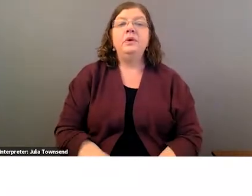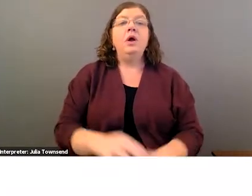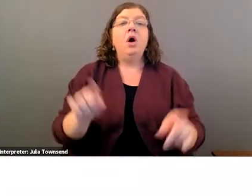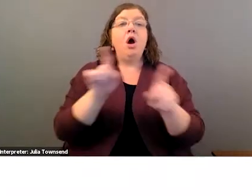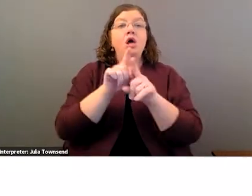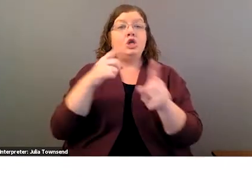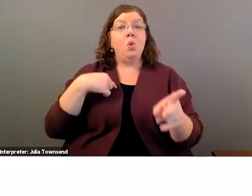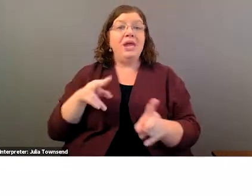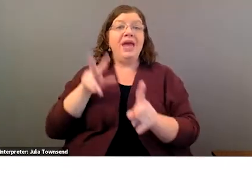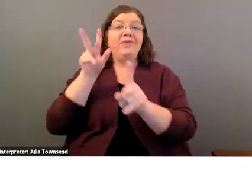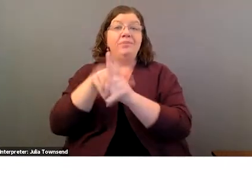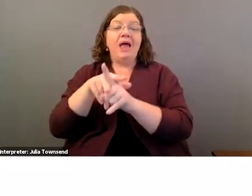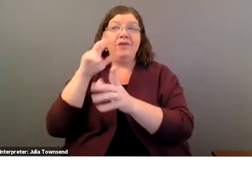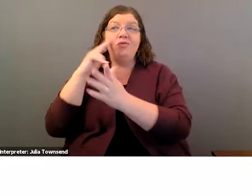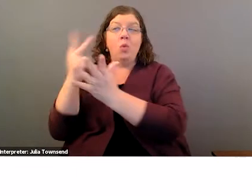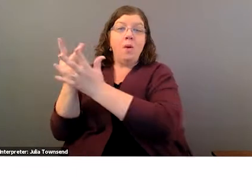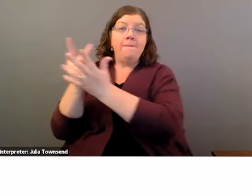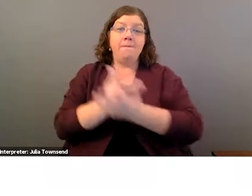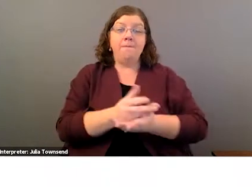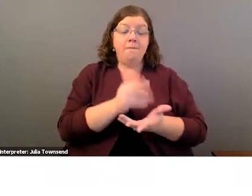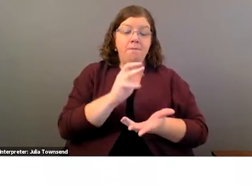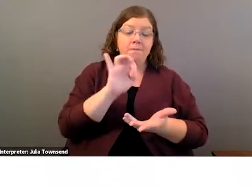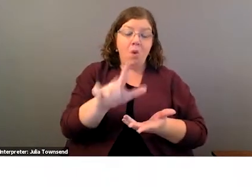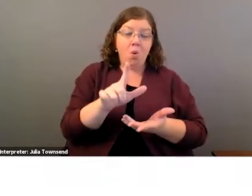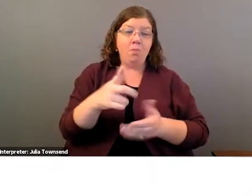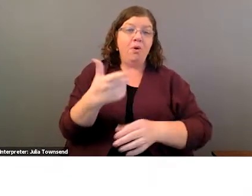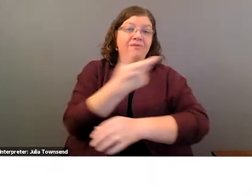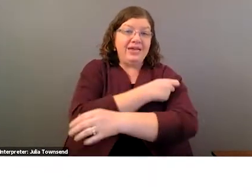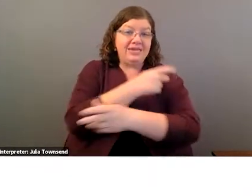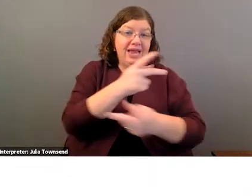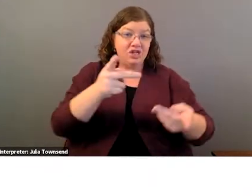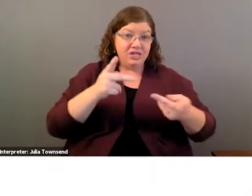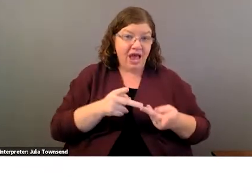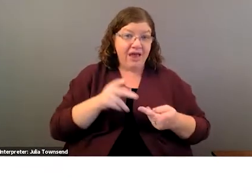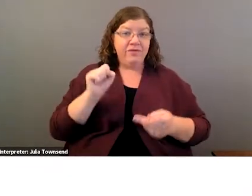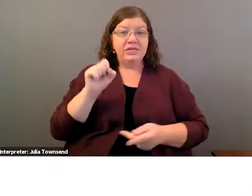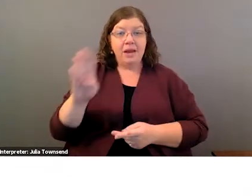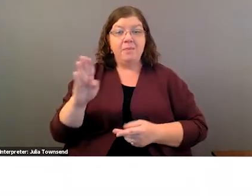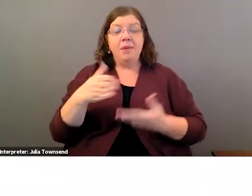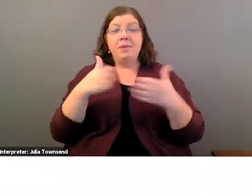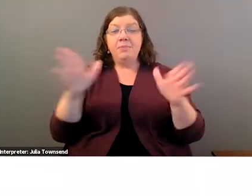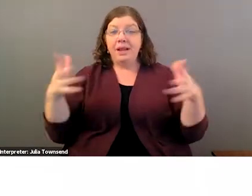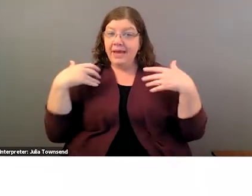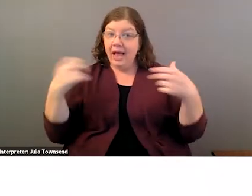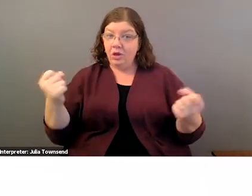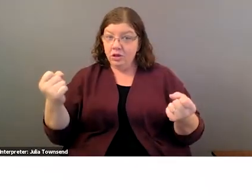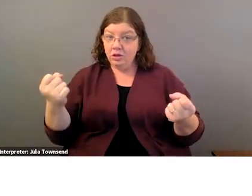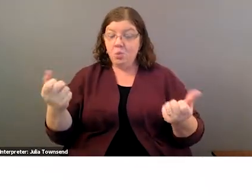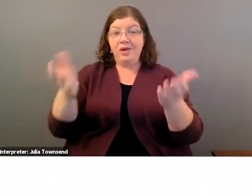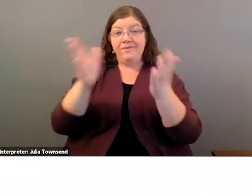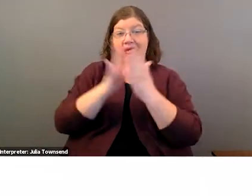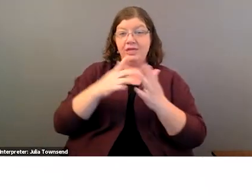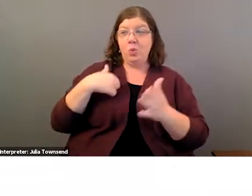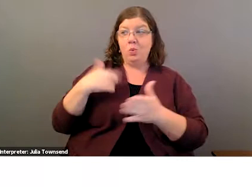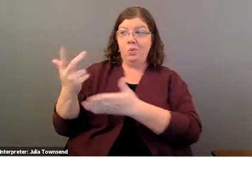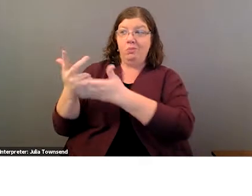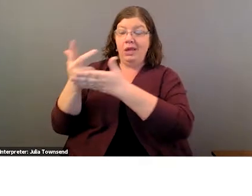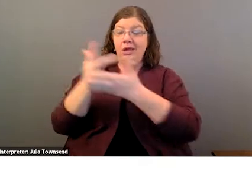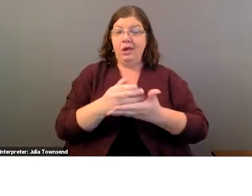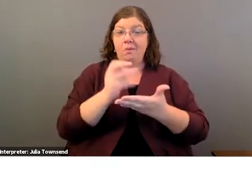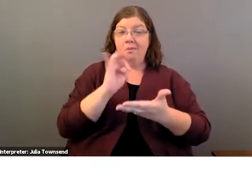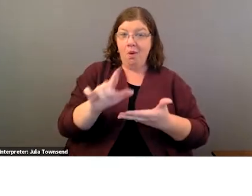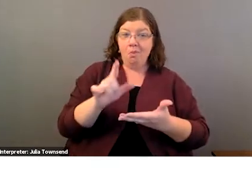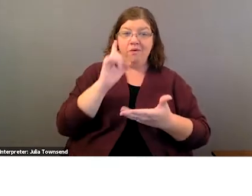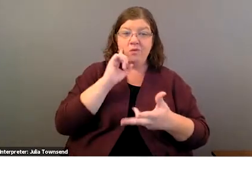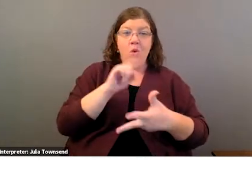mobile vaccination site with Santa Barbara County Public Health. We've asked that we be a mobile vaccination site for